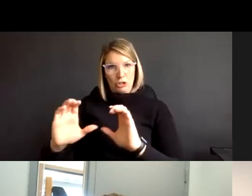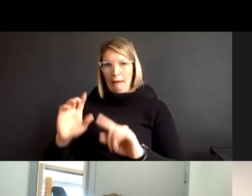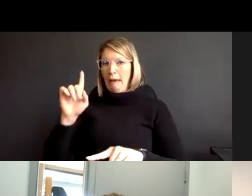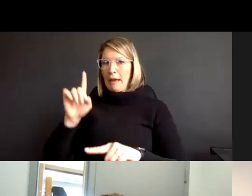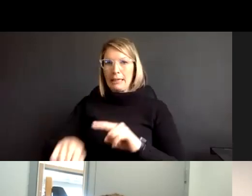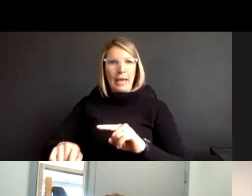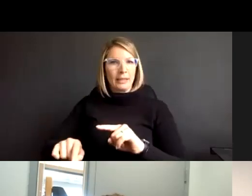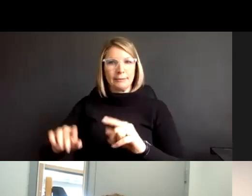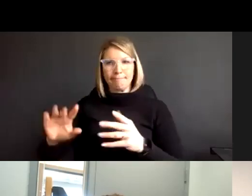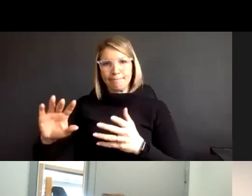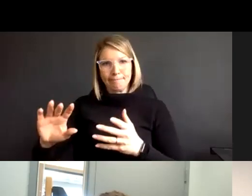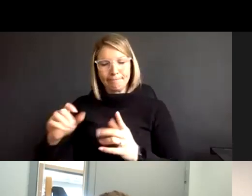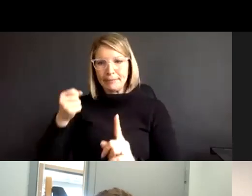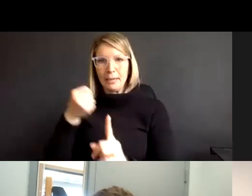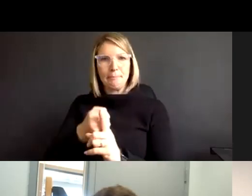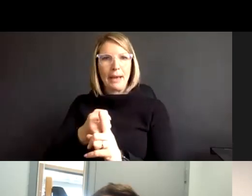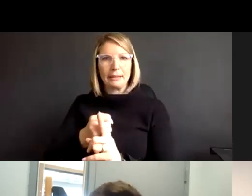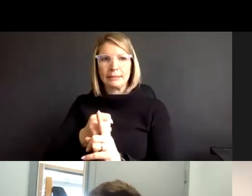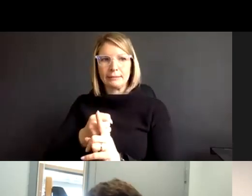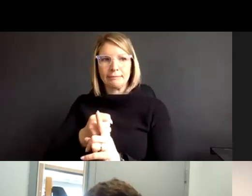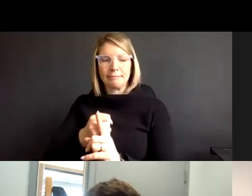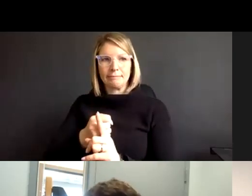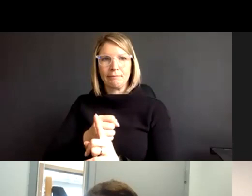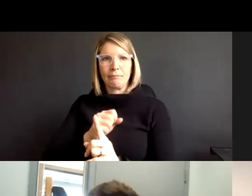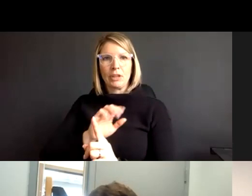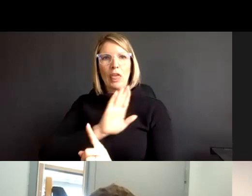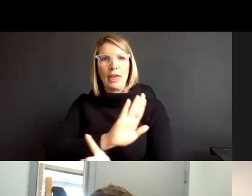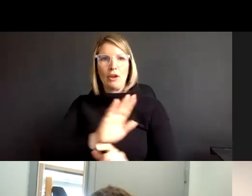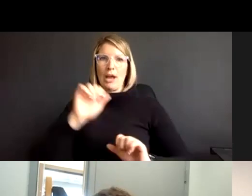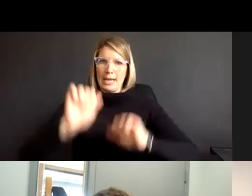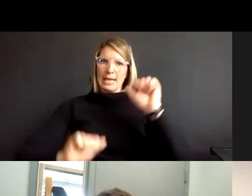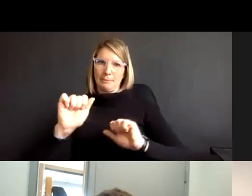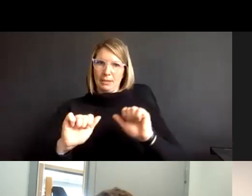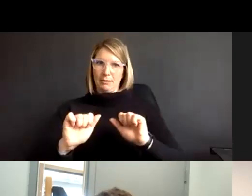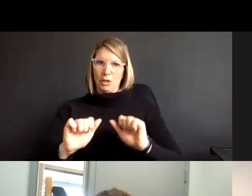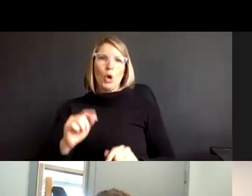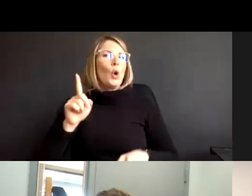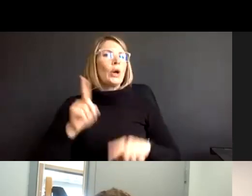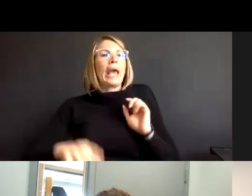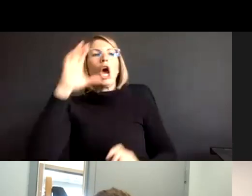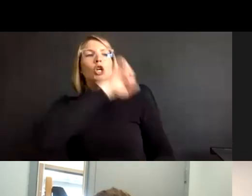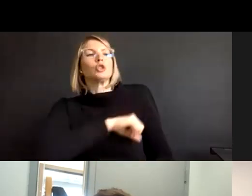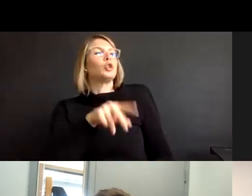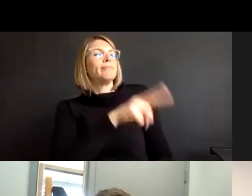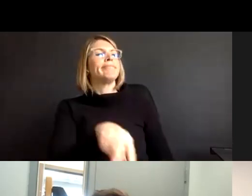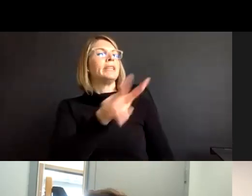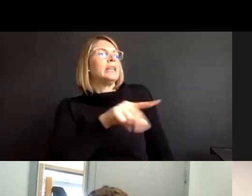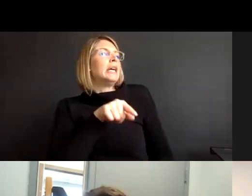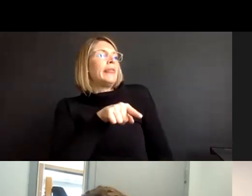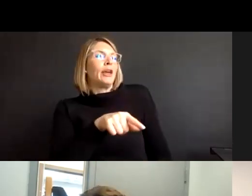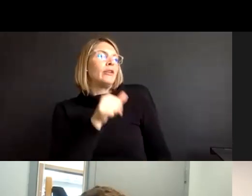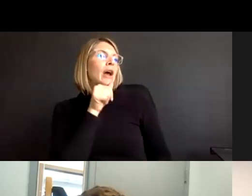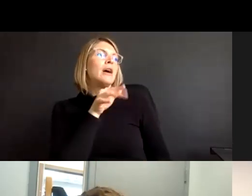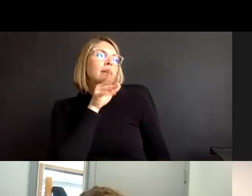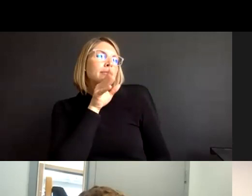really have an impact on how folks would assess capacity, if you will. So you can't be presumed, you can determine that someone lacks capacity based on